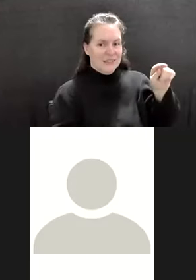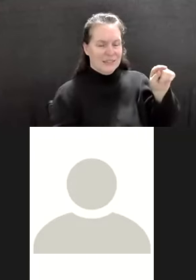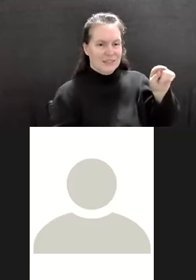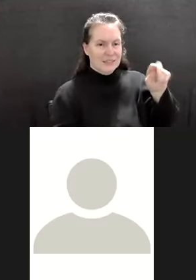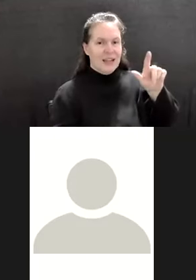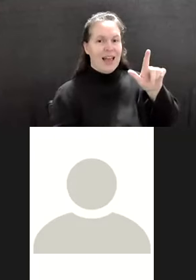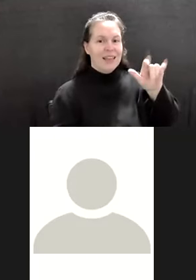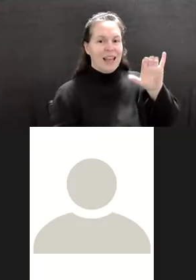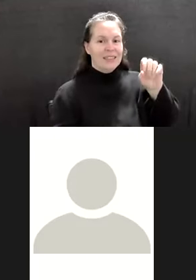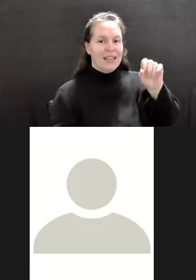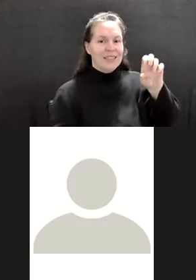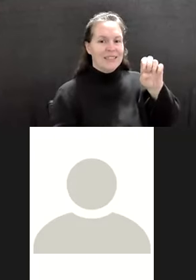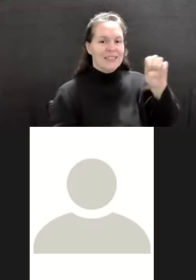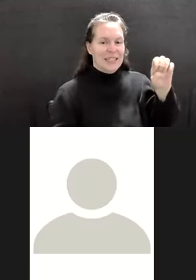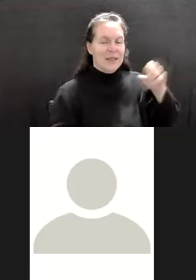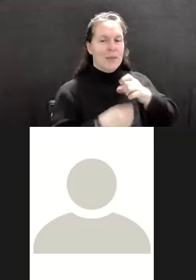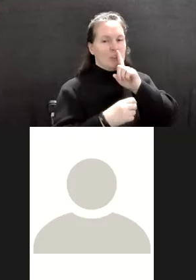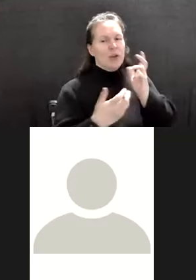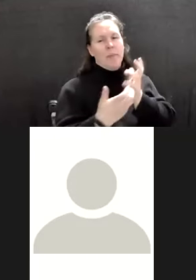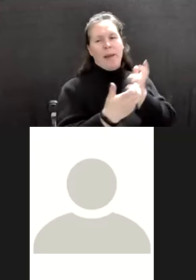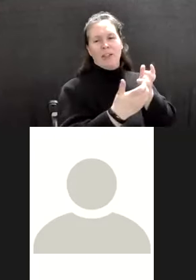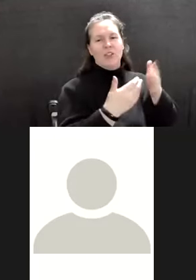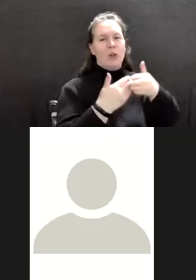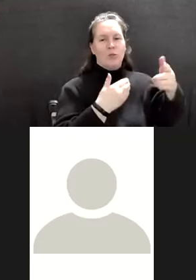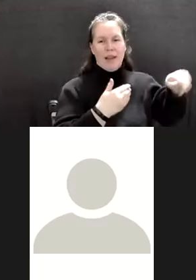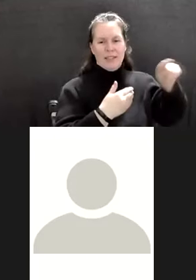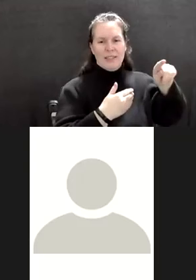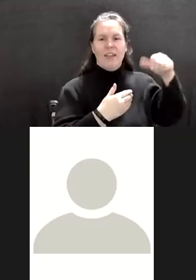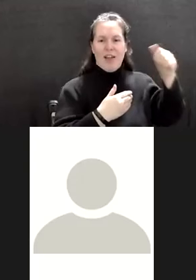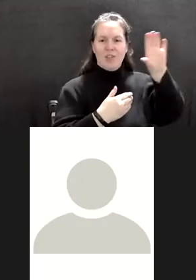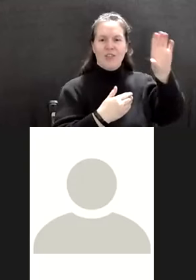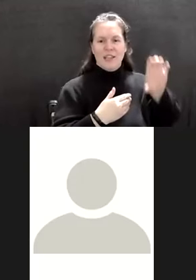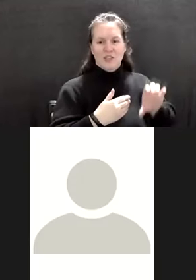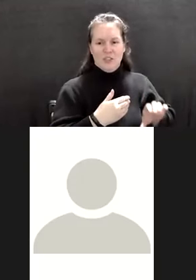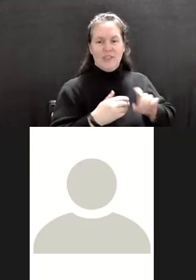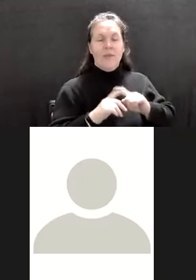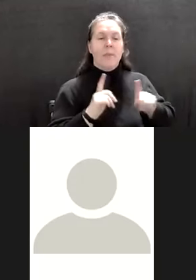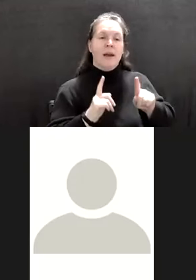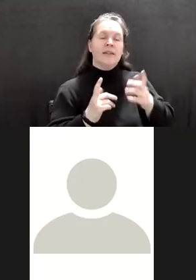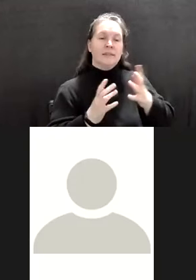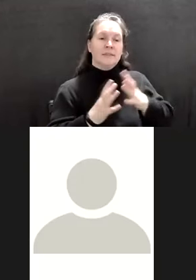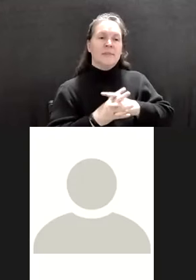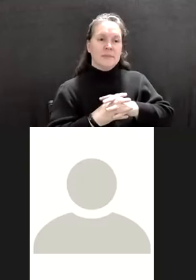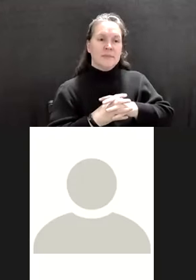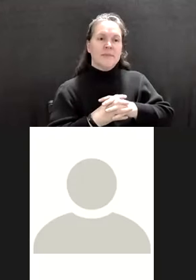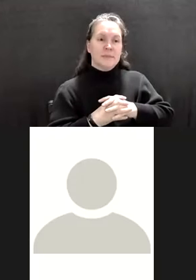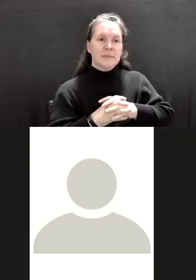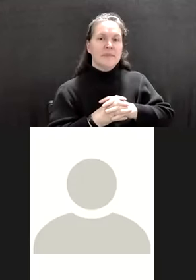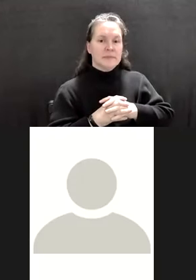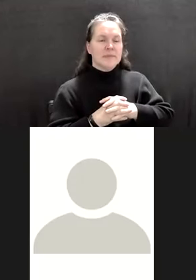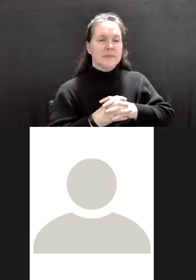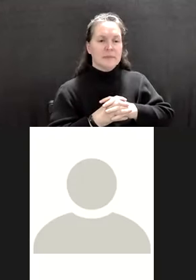then we'll make sure it matches the rest of the sections. But it must get at